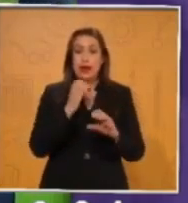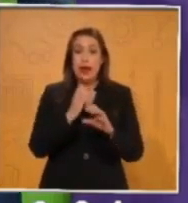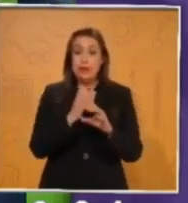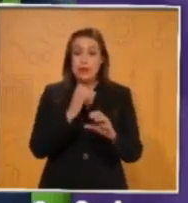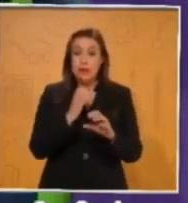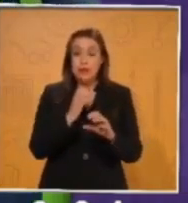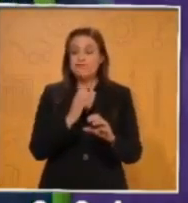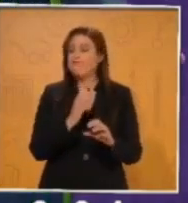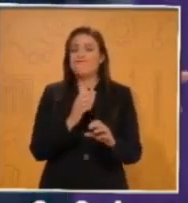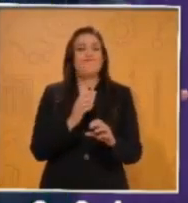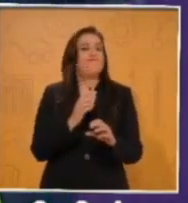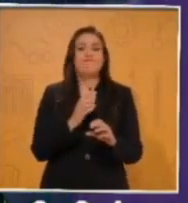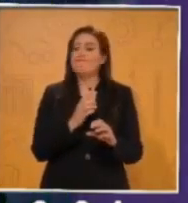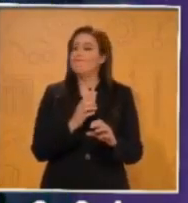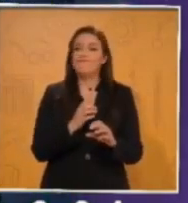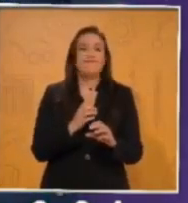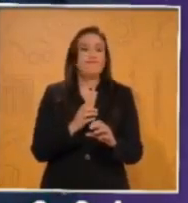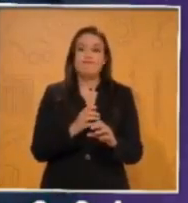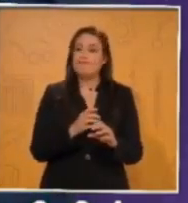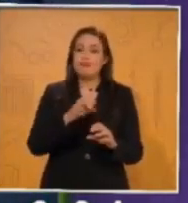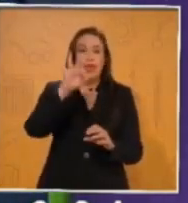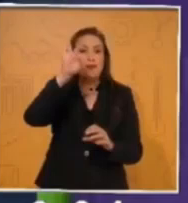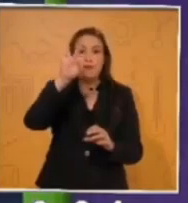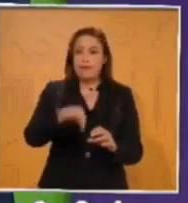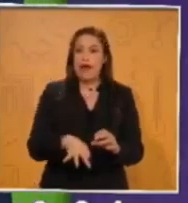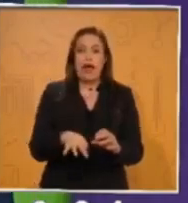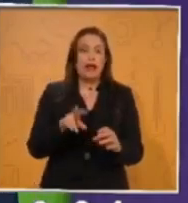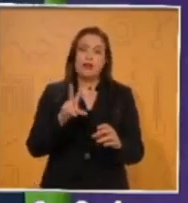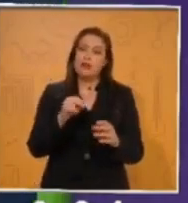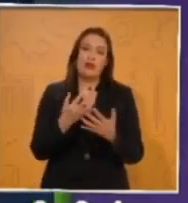False. We didn't mention bus station. Come on.